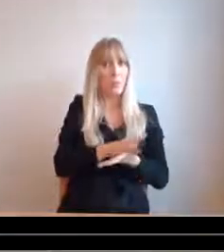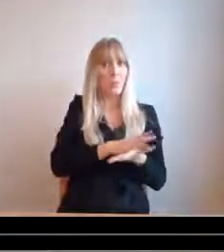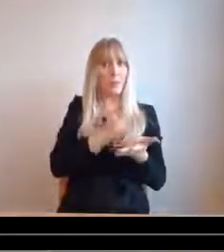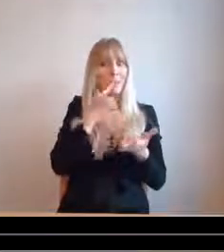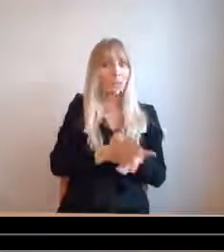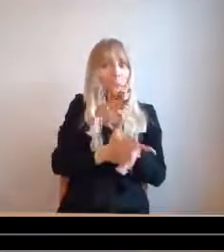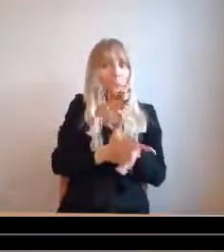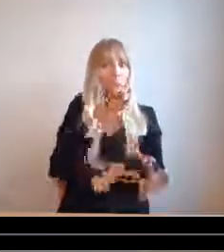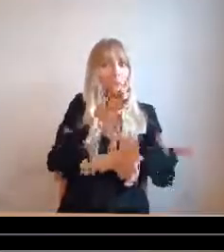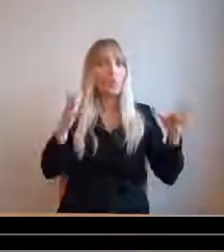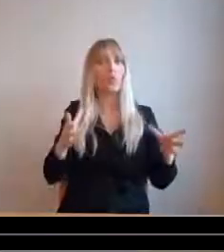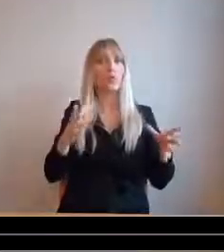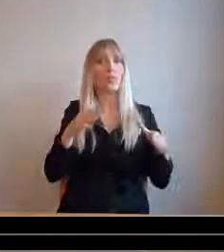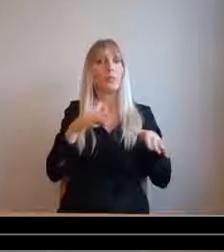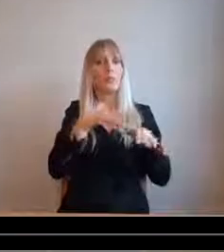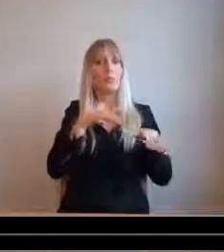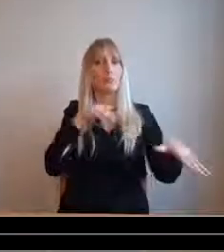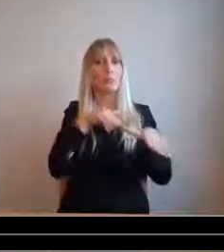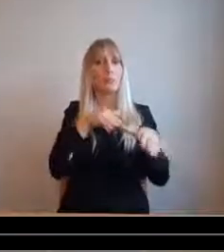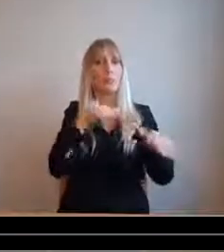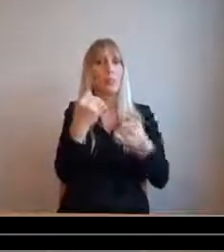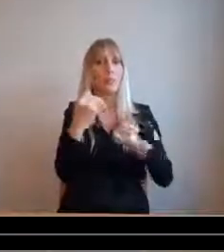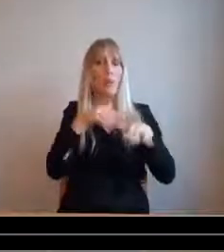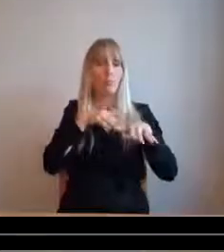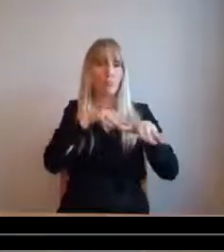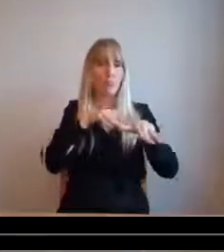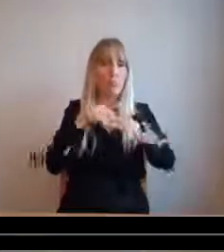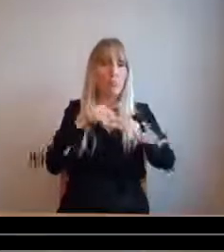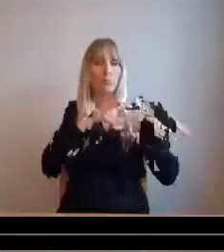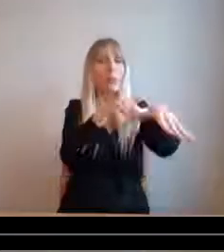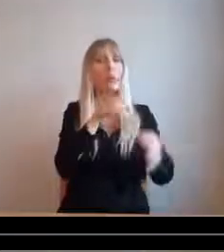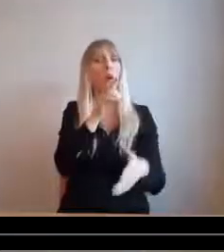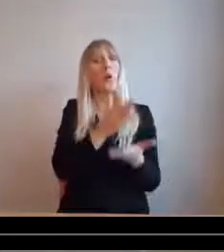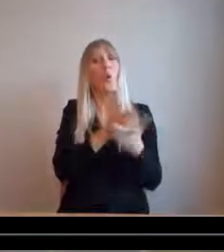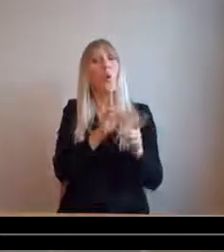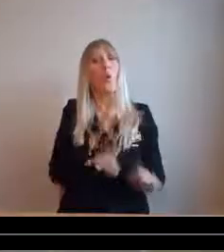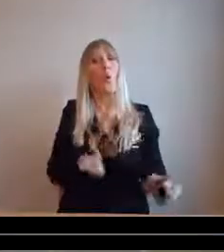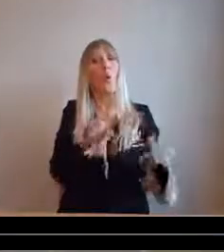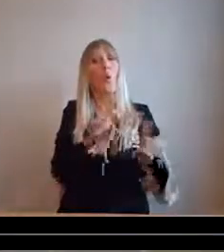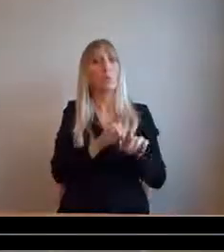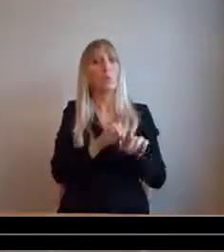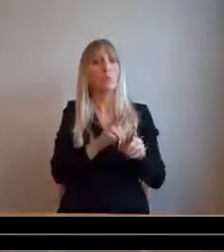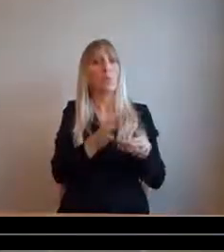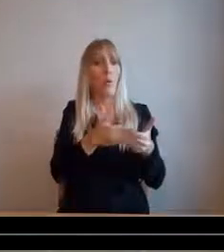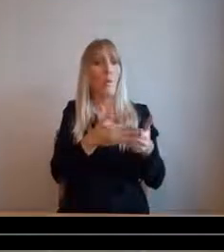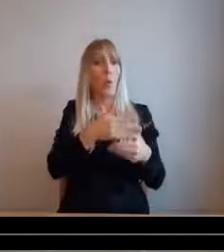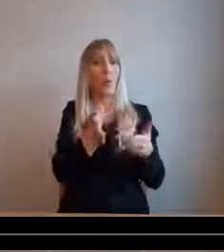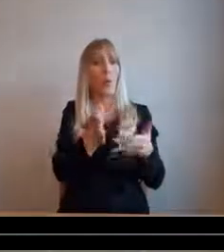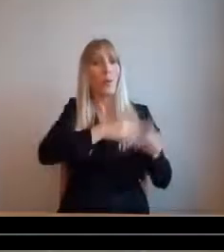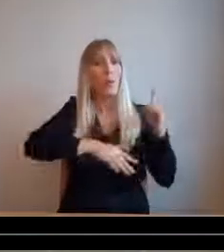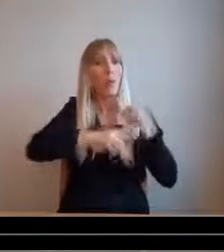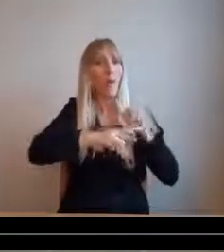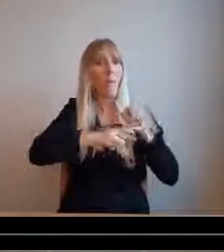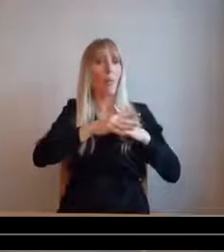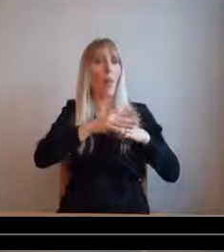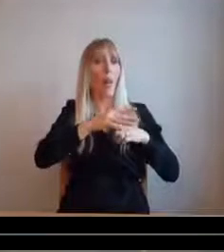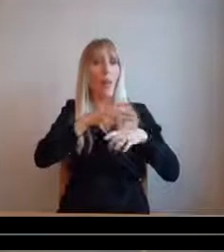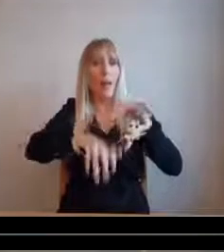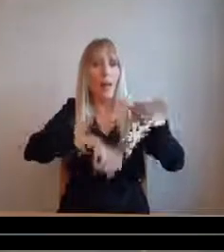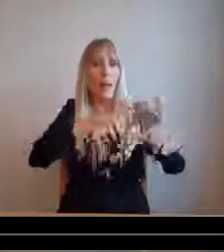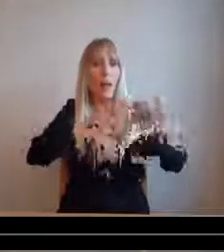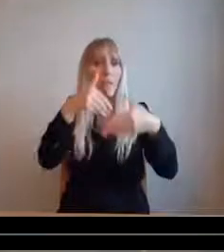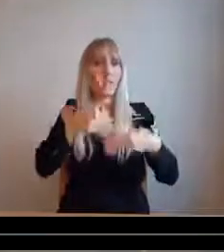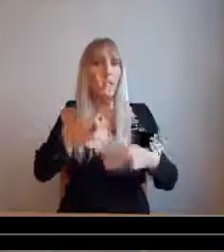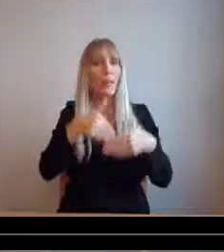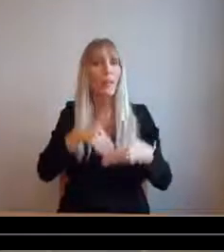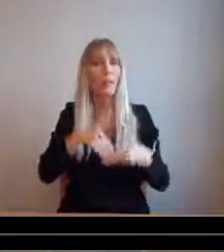across the Thames east of London, creating that new connection, and of course bringing all those economic benefits to both sides of the Thames, to both Kent